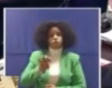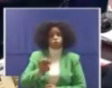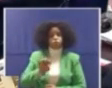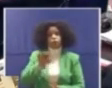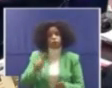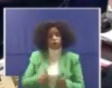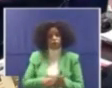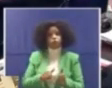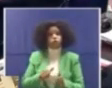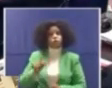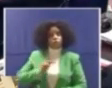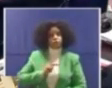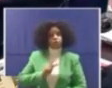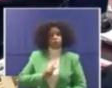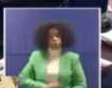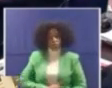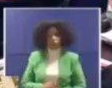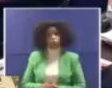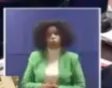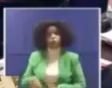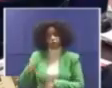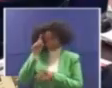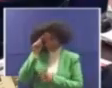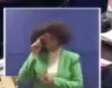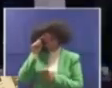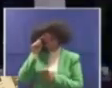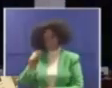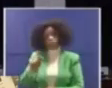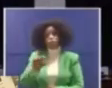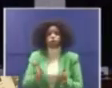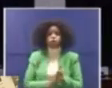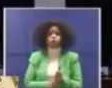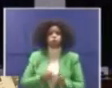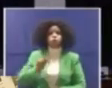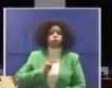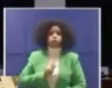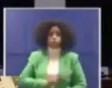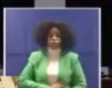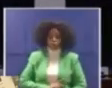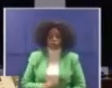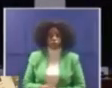President. The Honorable Deputy President. Thank you very much,